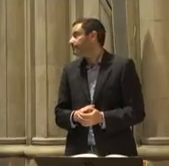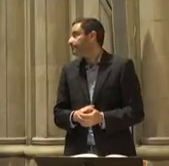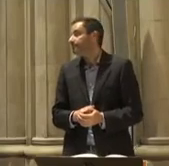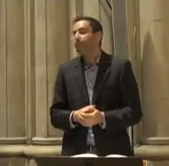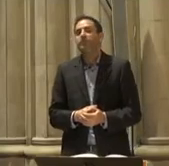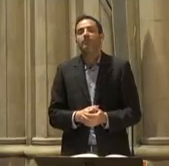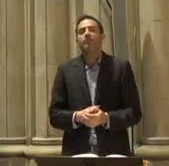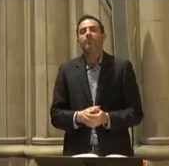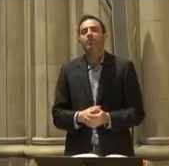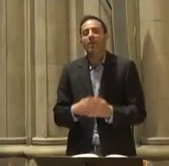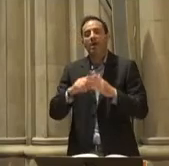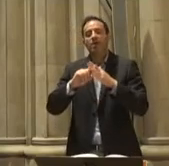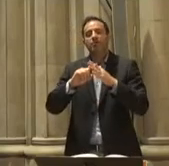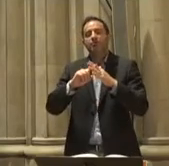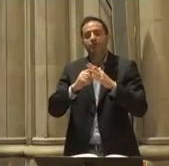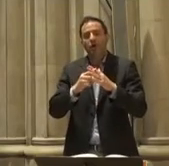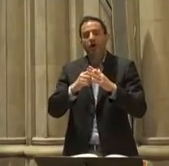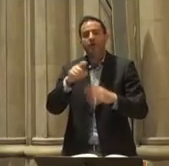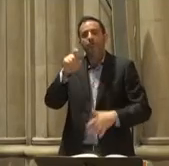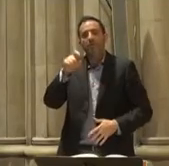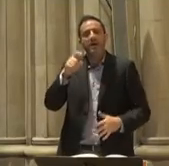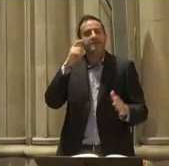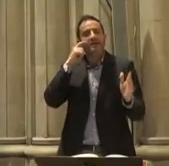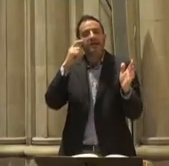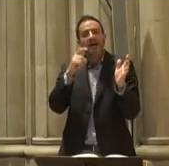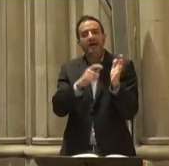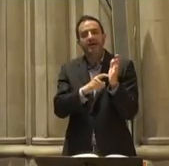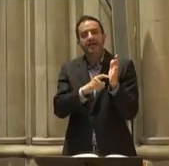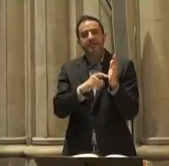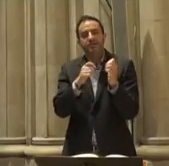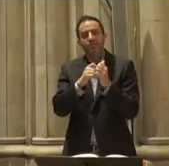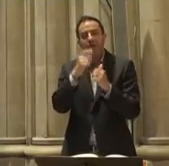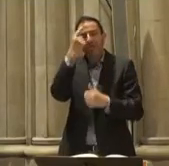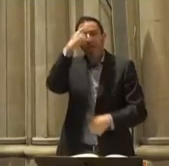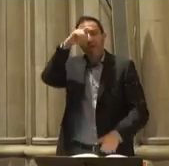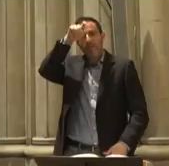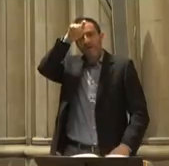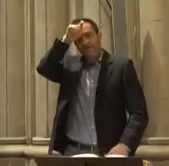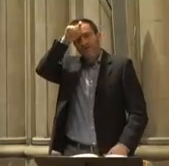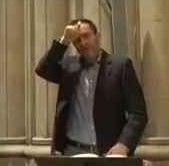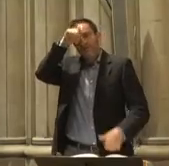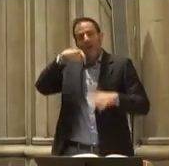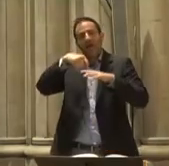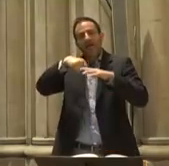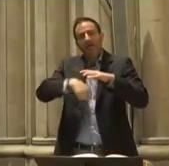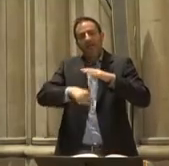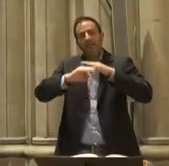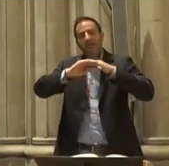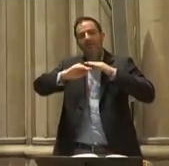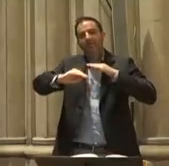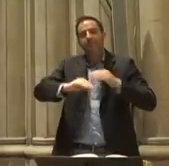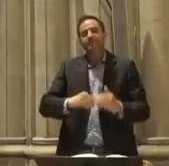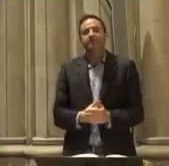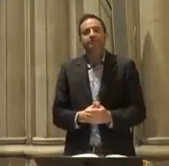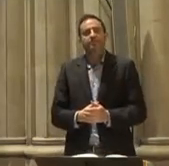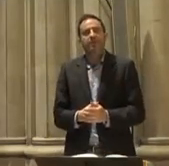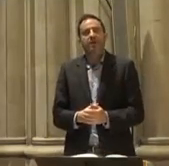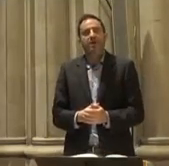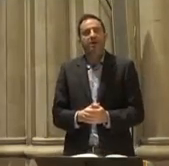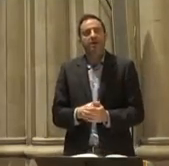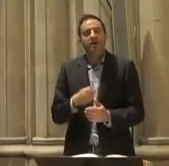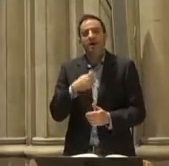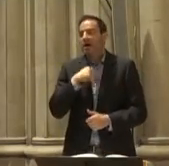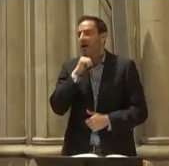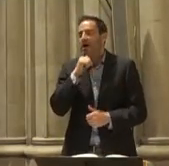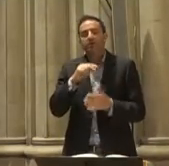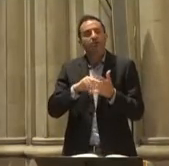At the start, we must acknowledge that we are dealing with mystery at the deepest level, by which I don't